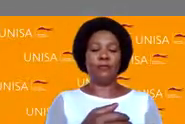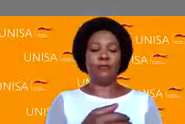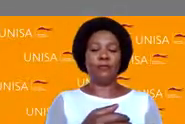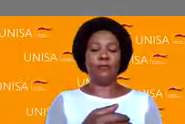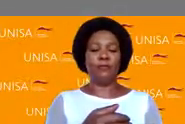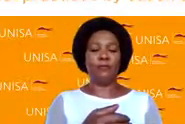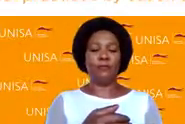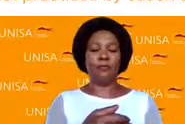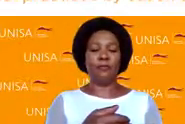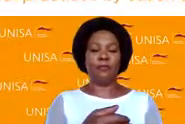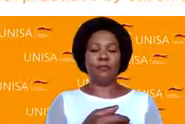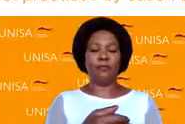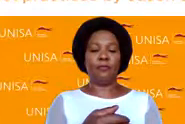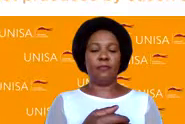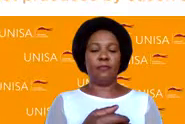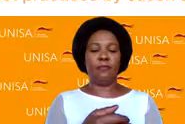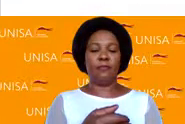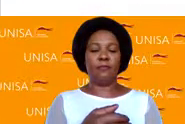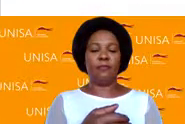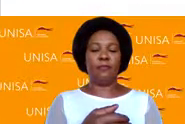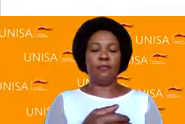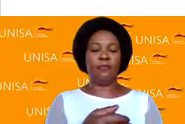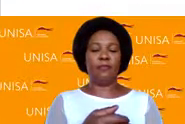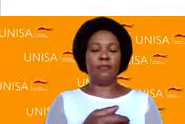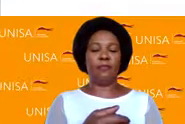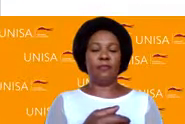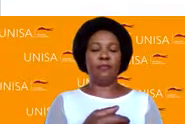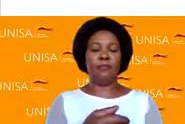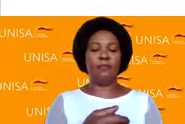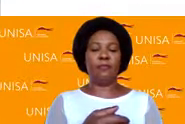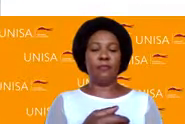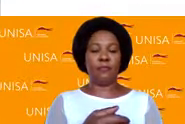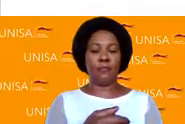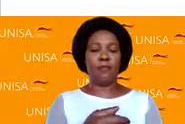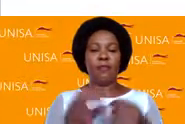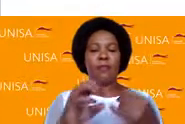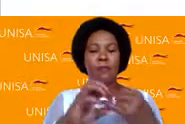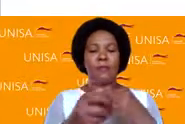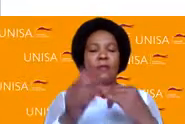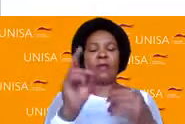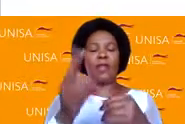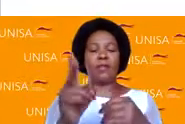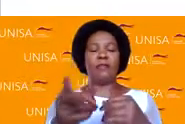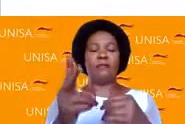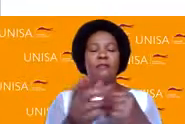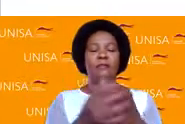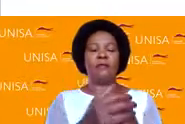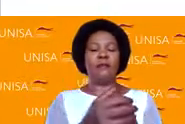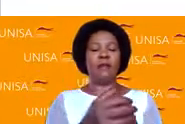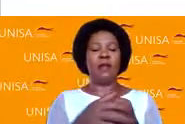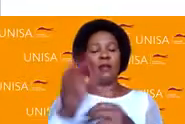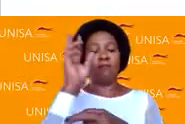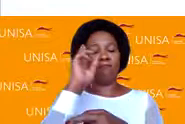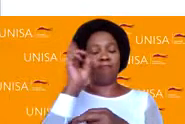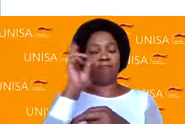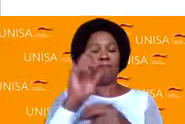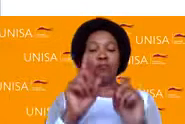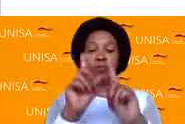So for instance, on this one, I can just say, yeah, I've already attempted it, so I'll just try it again. Remember,